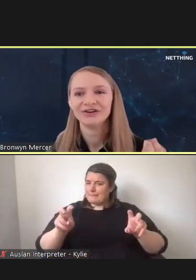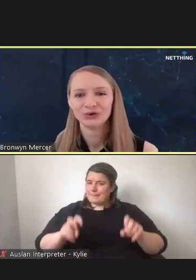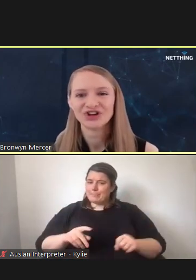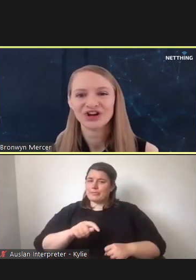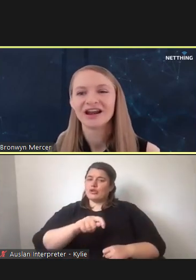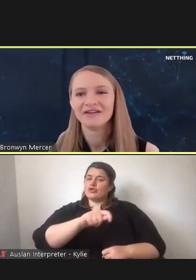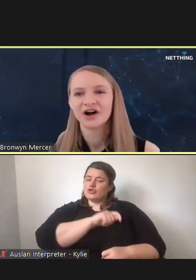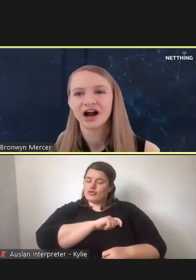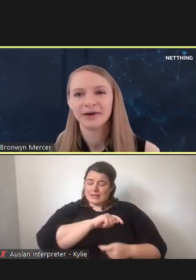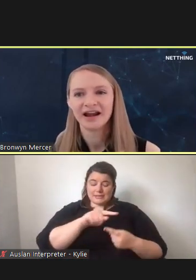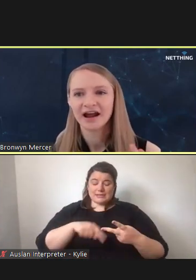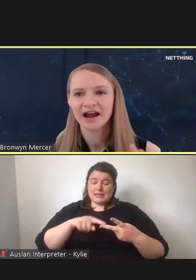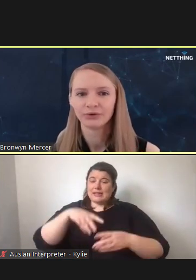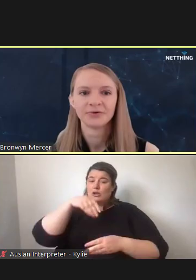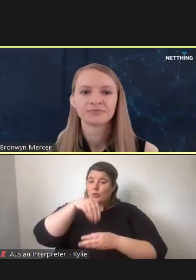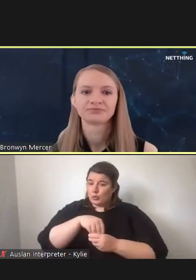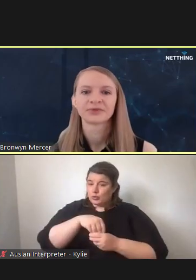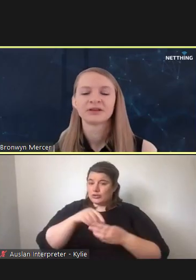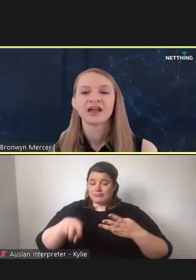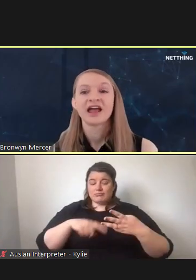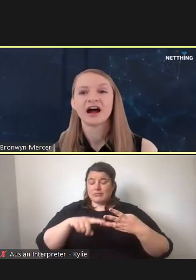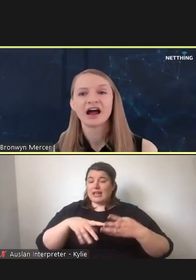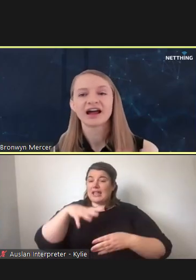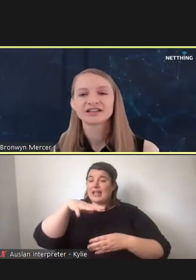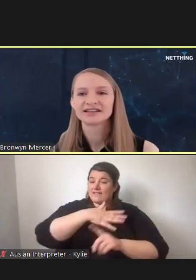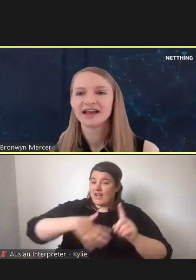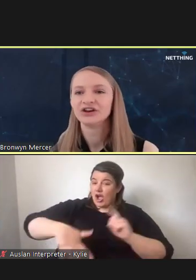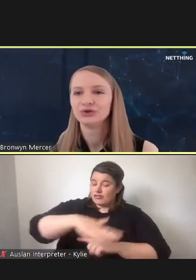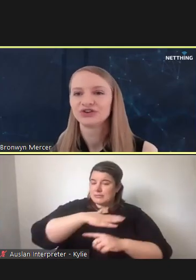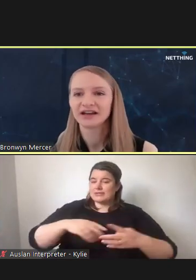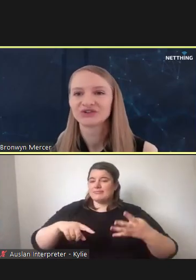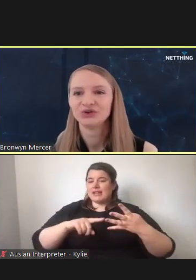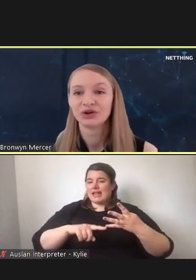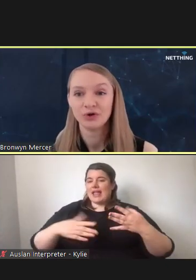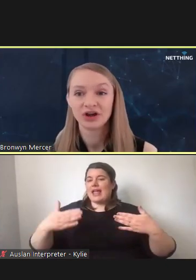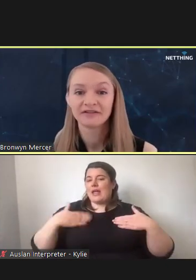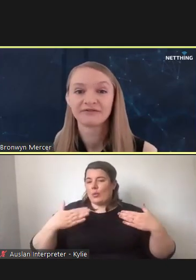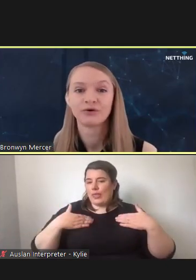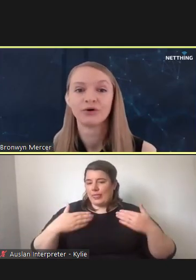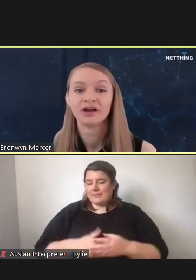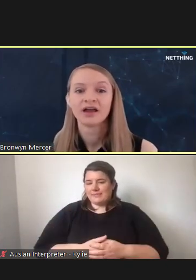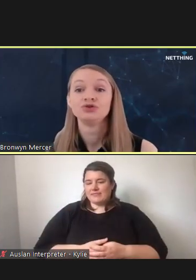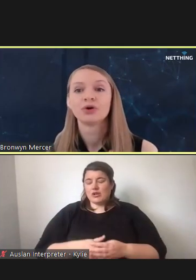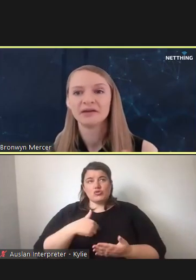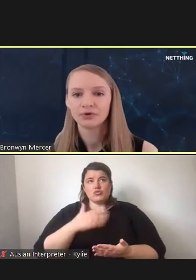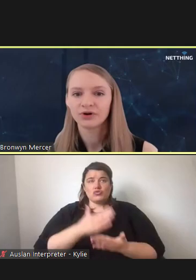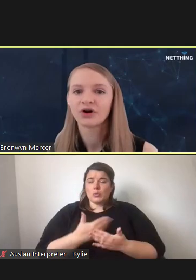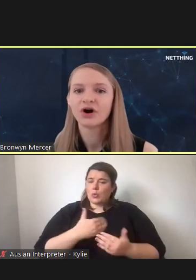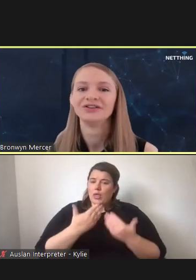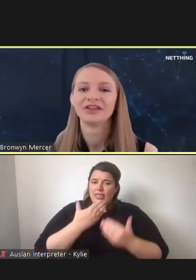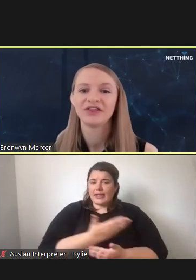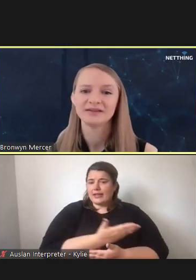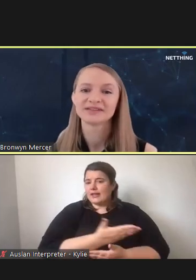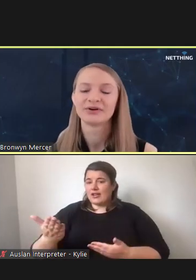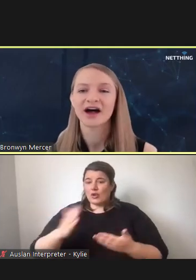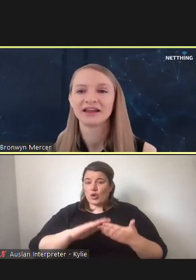trust, inclusion, environment, and health. And I'd like to extend a huge thanks to the community for your input